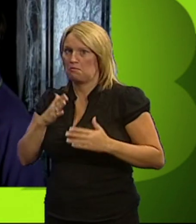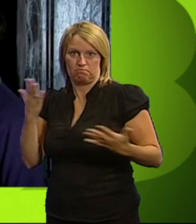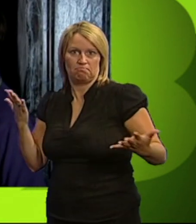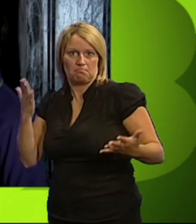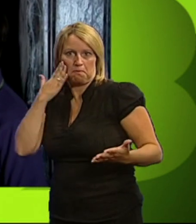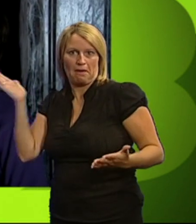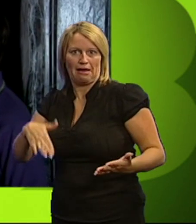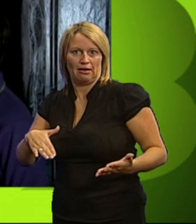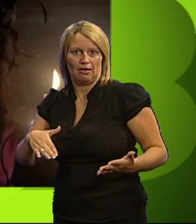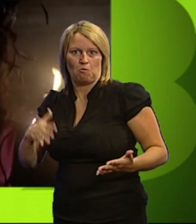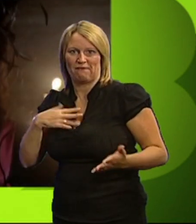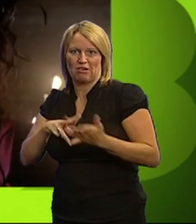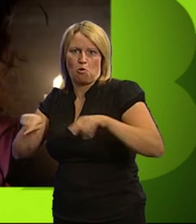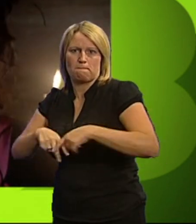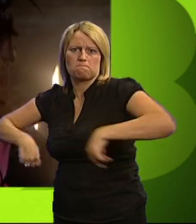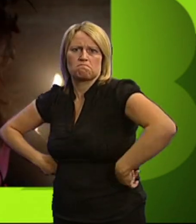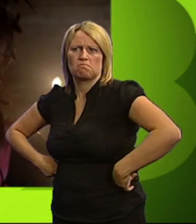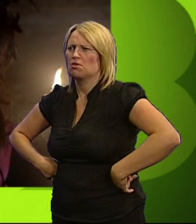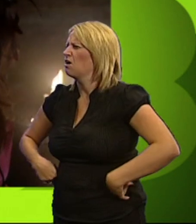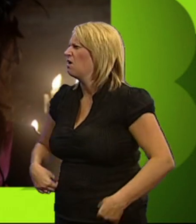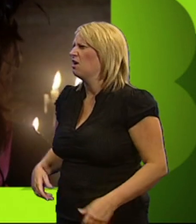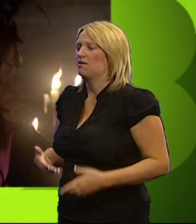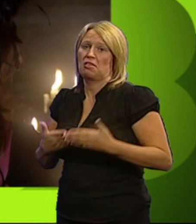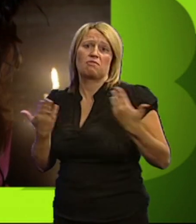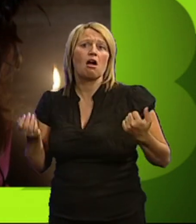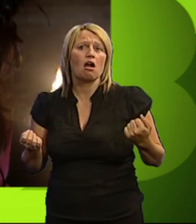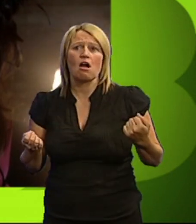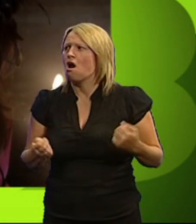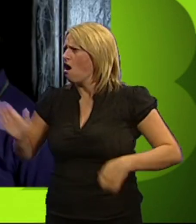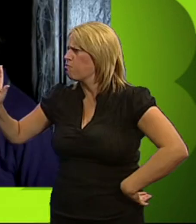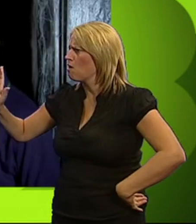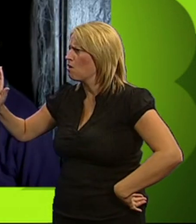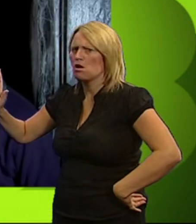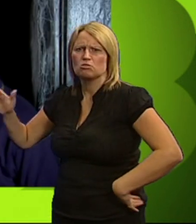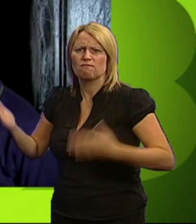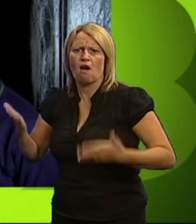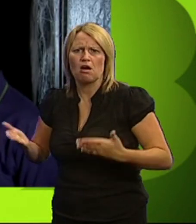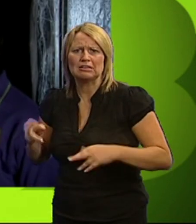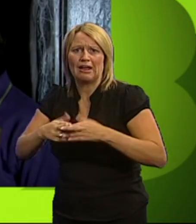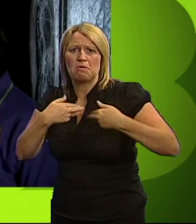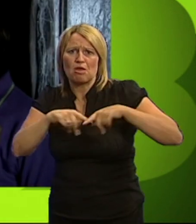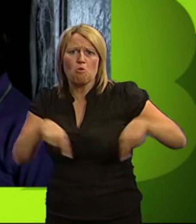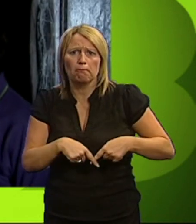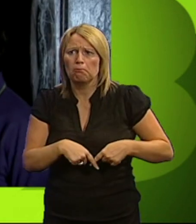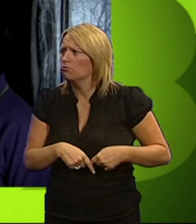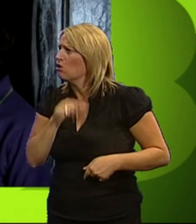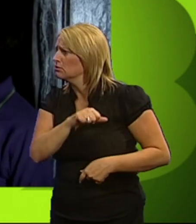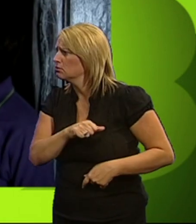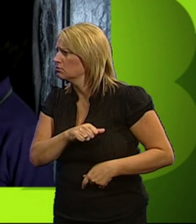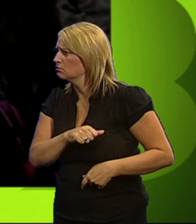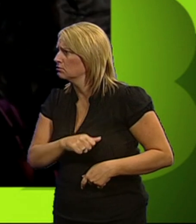Right, now Mum's back, I want Vlad's room. I think that sounds fair. Hang on. Dad gave me that room, didn't you,